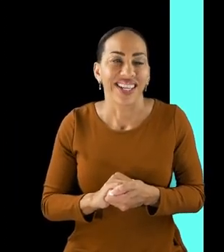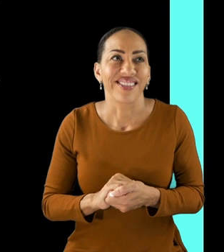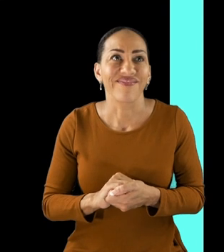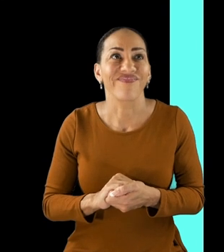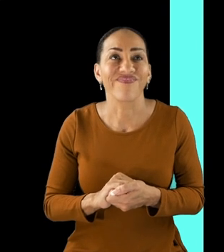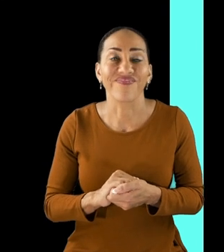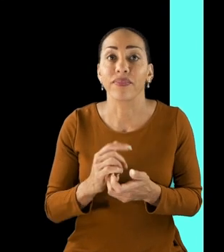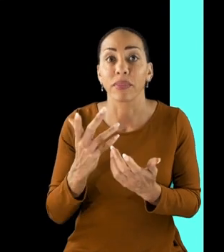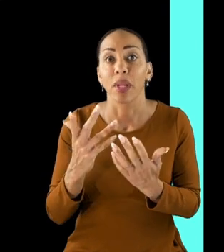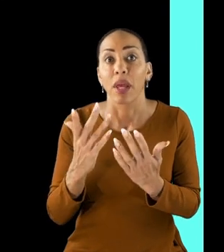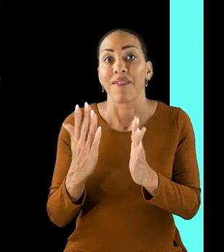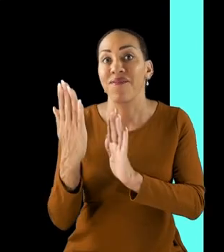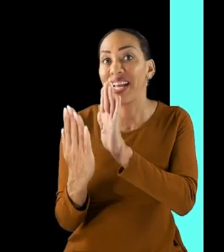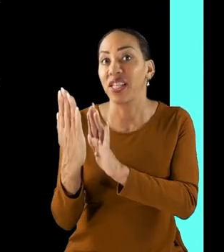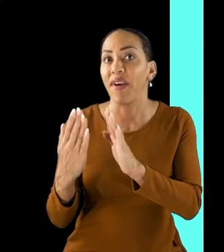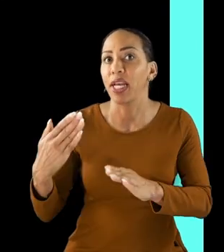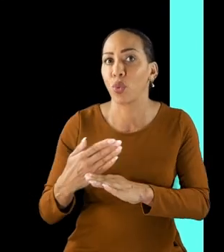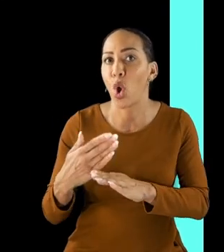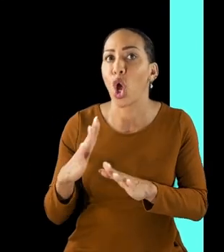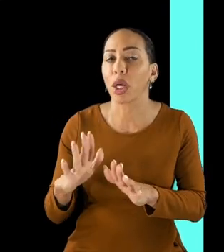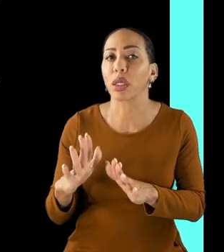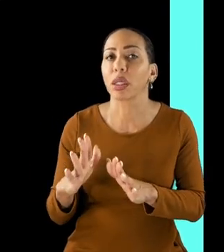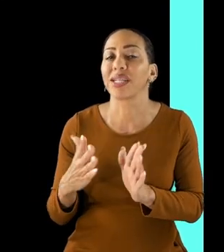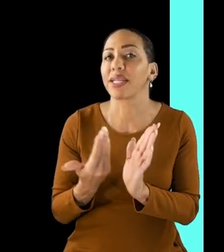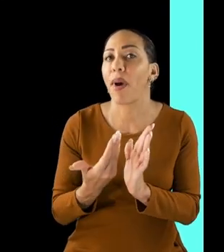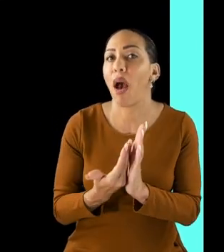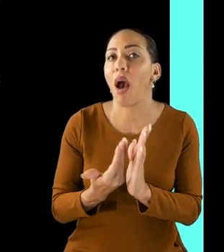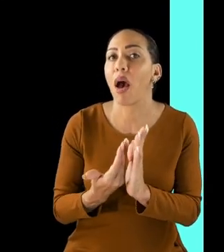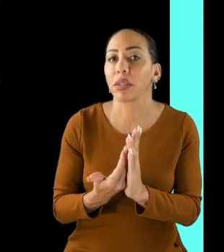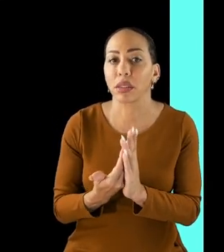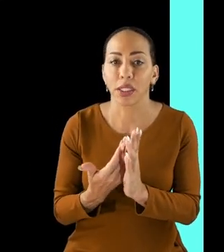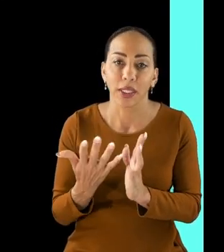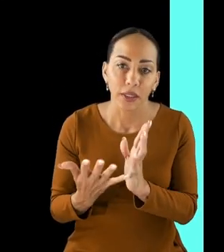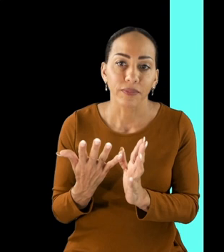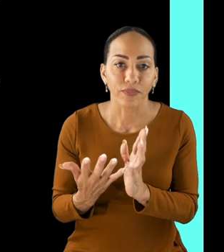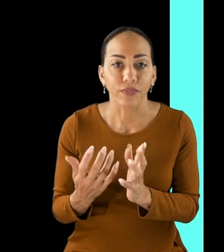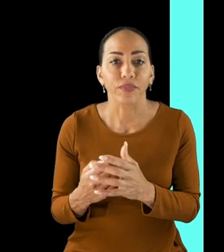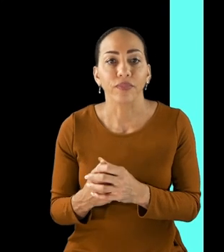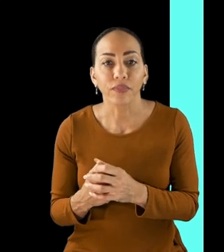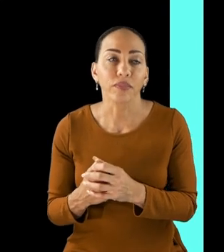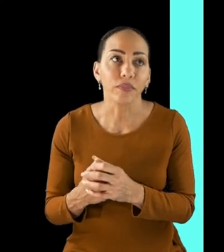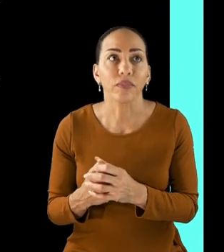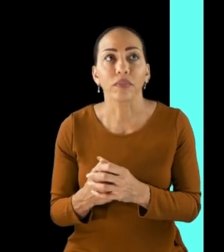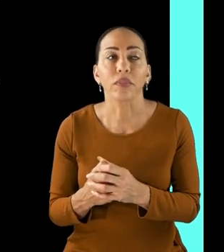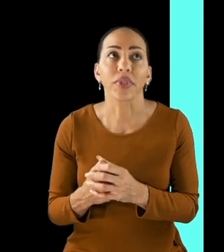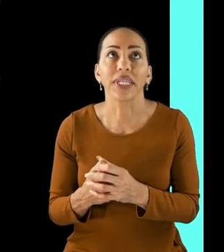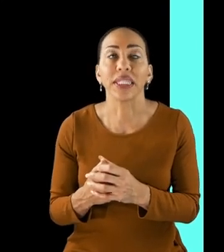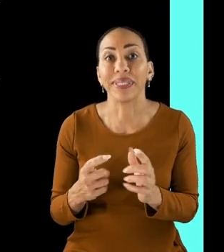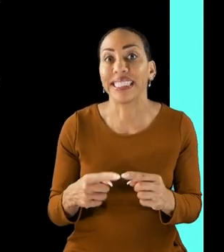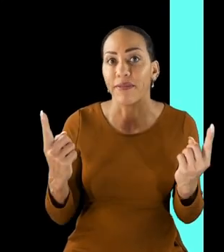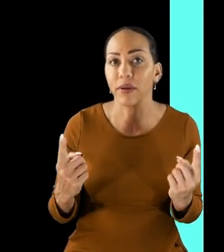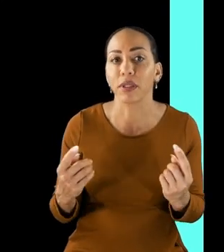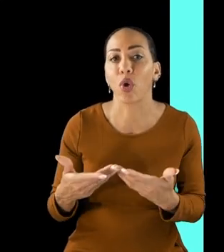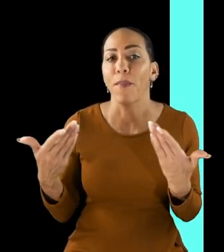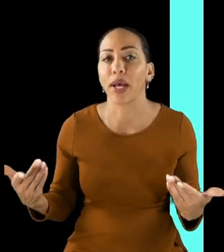the demand for online work, and that the expressed demand for online work has been a lot higher than the engagement, such